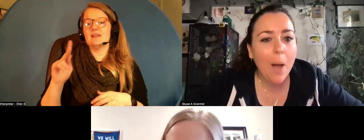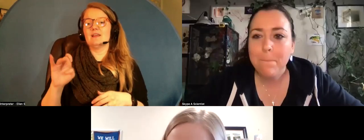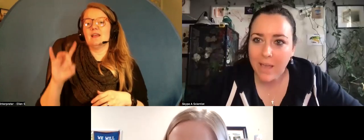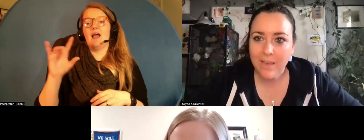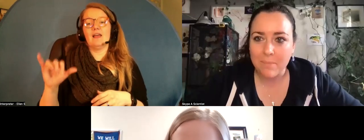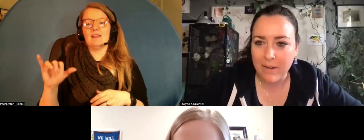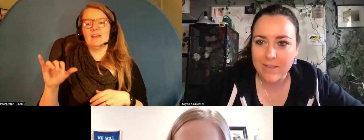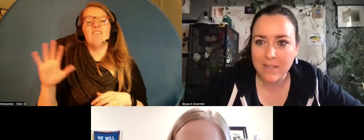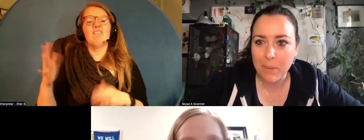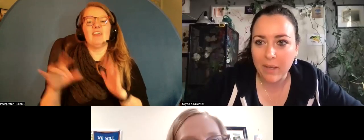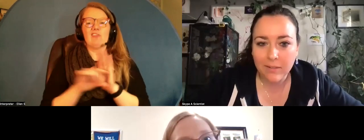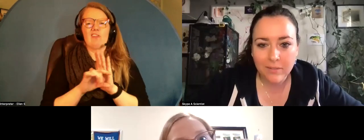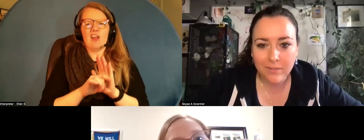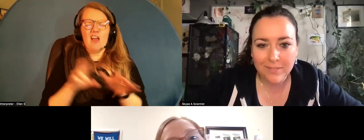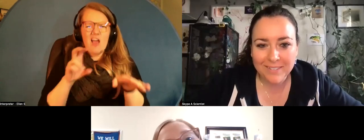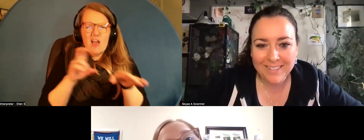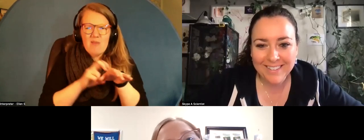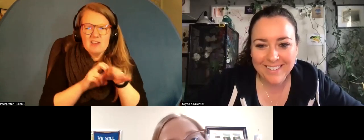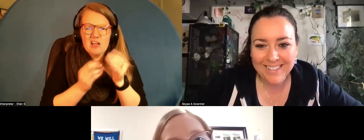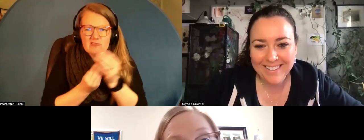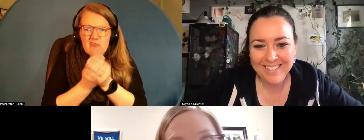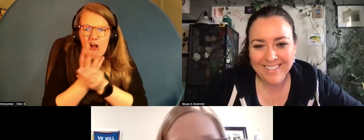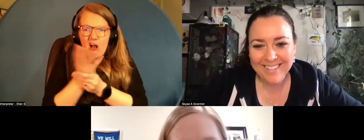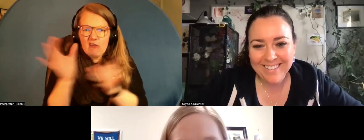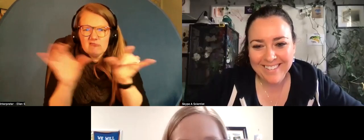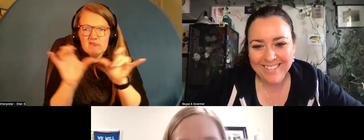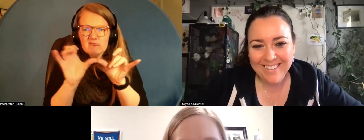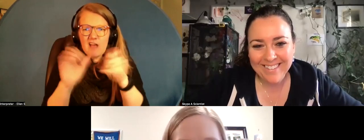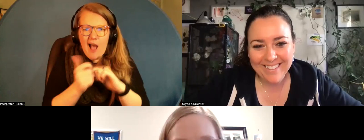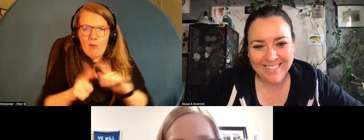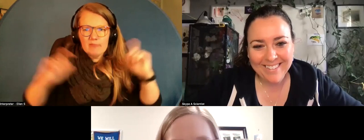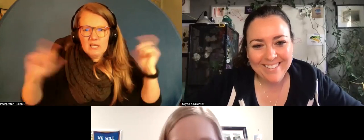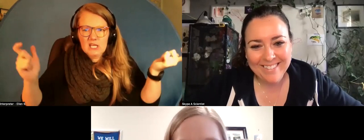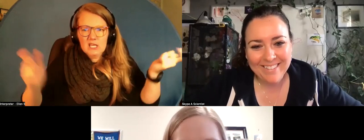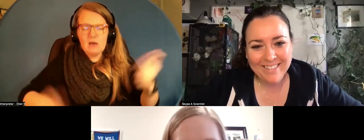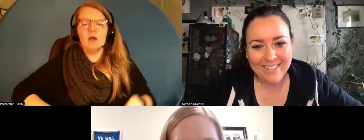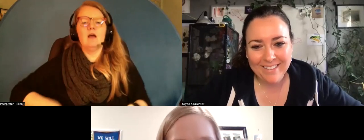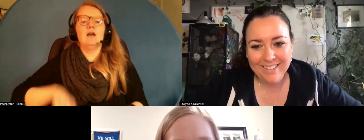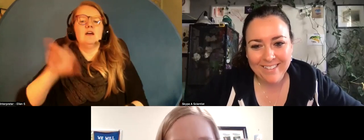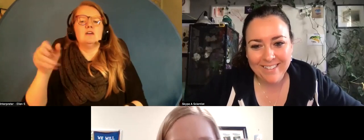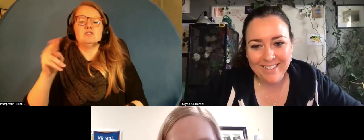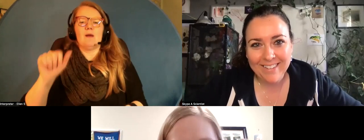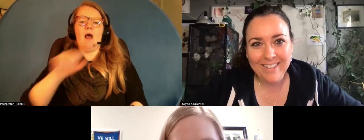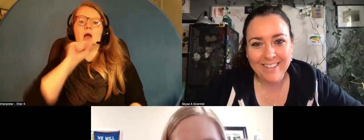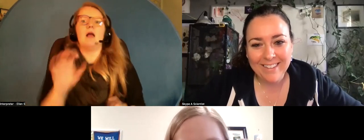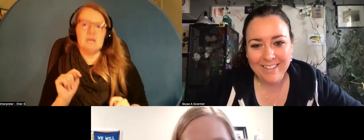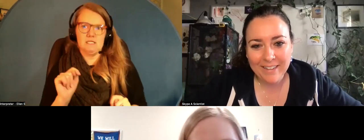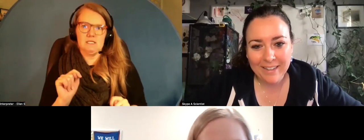How big can parasites be? Oh my gosh. I love this. So I'm going to move my head just a second.